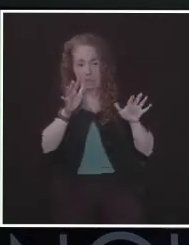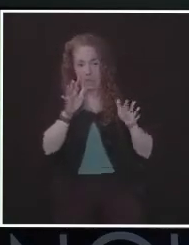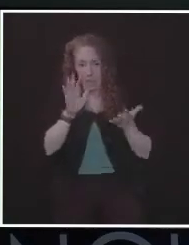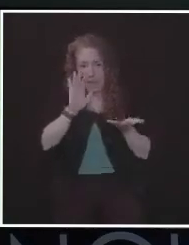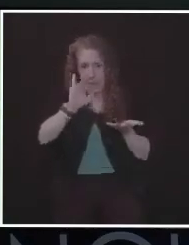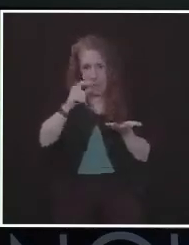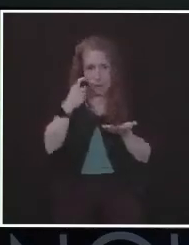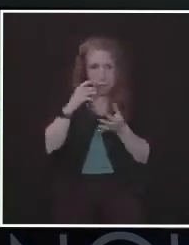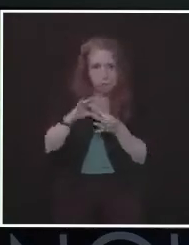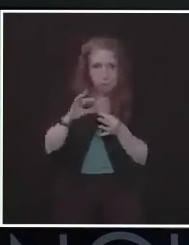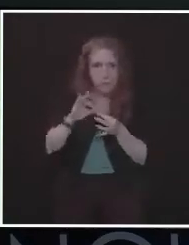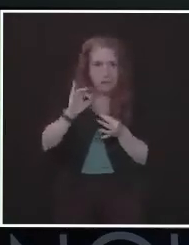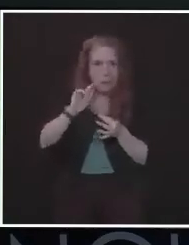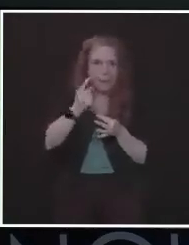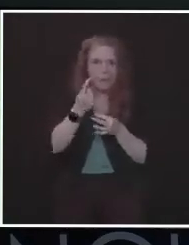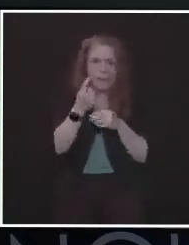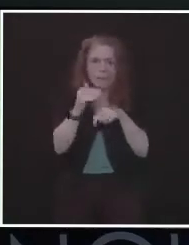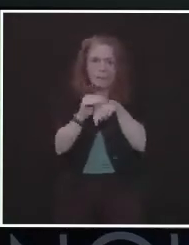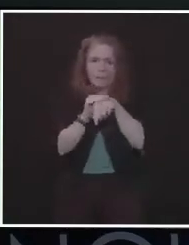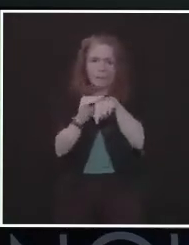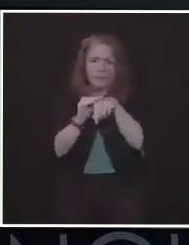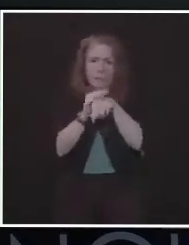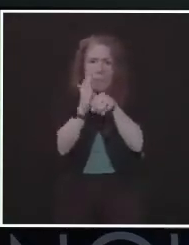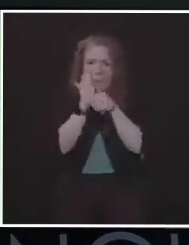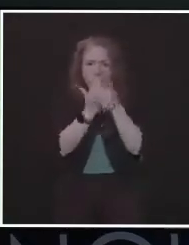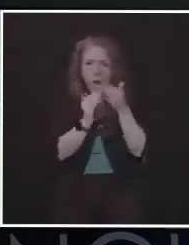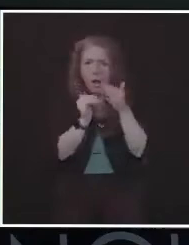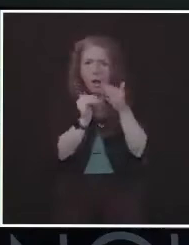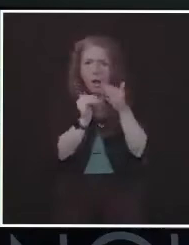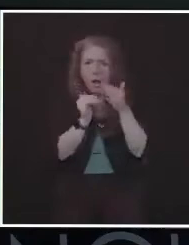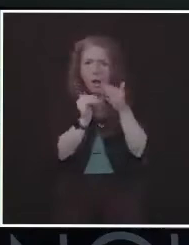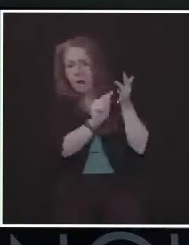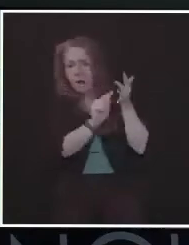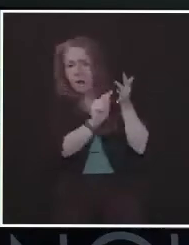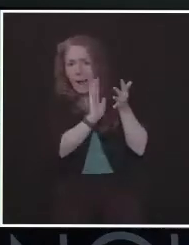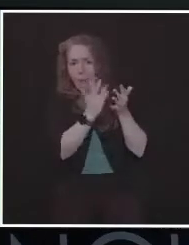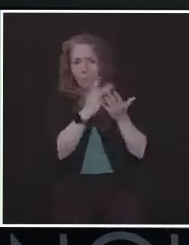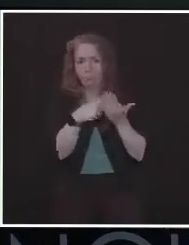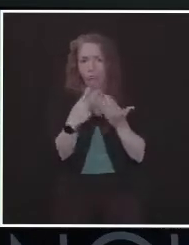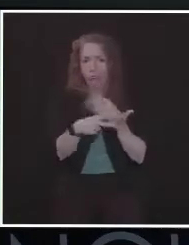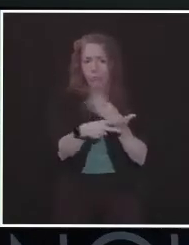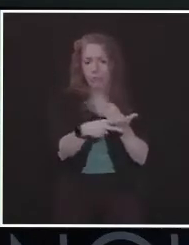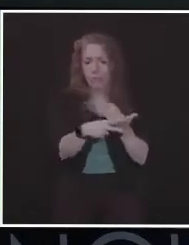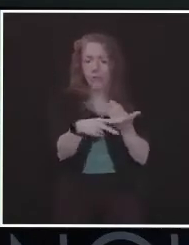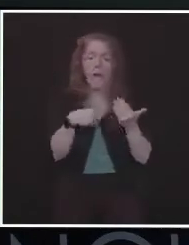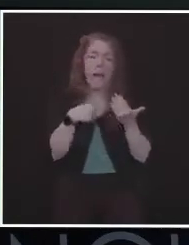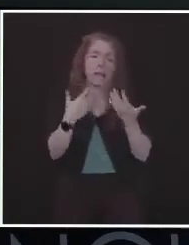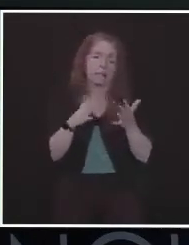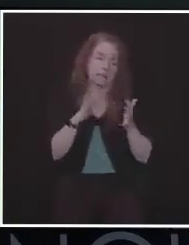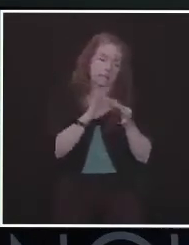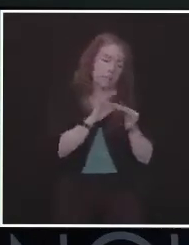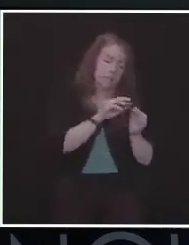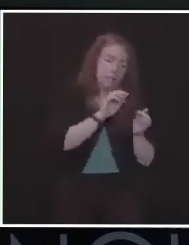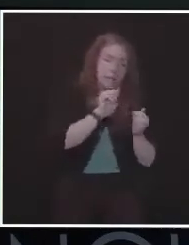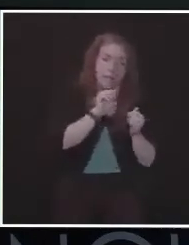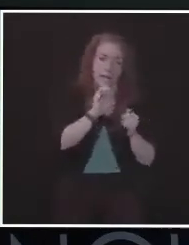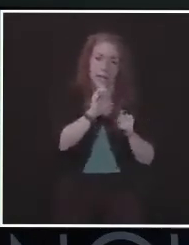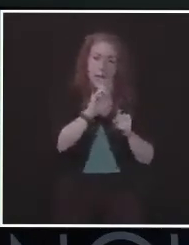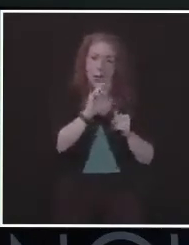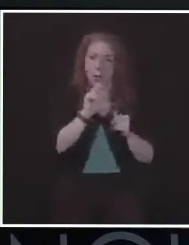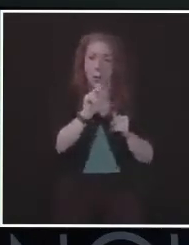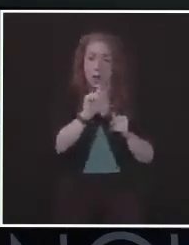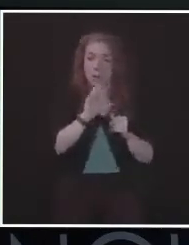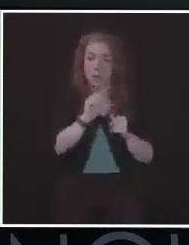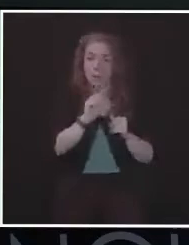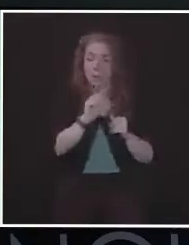to all the other programs. I mentioned aeronautics. Pam and I are going out and